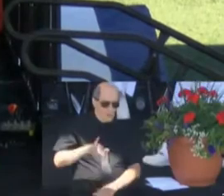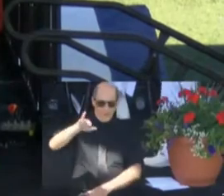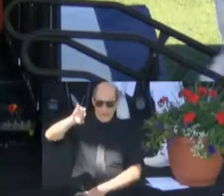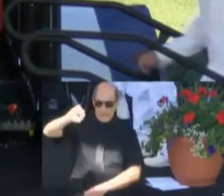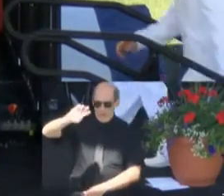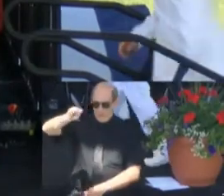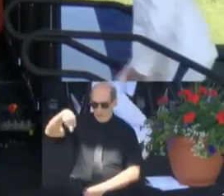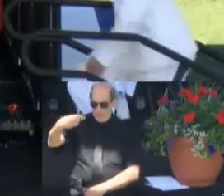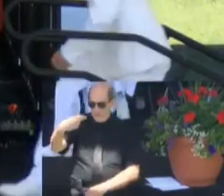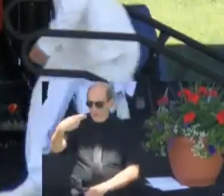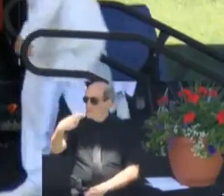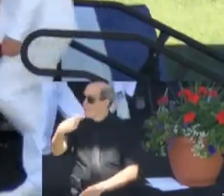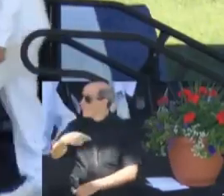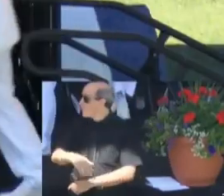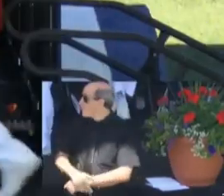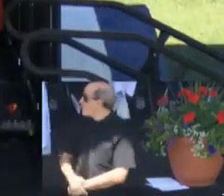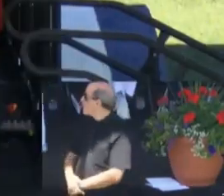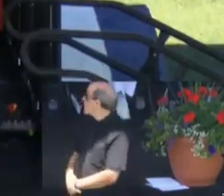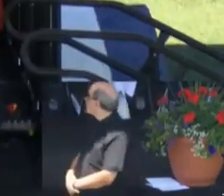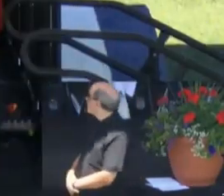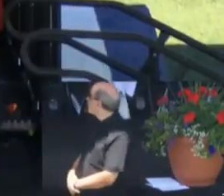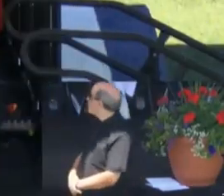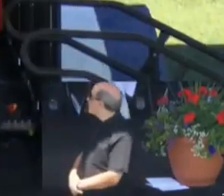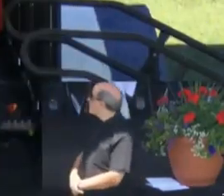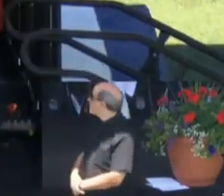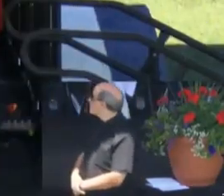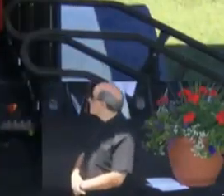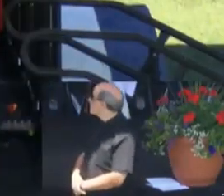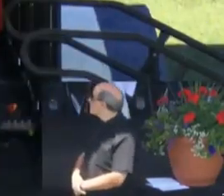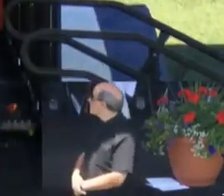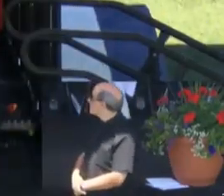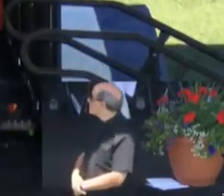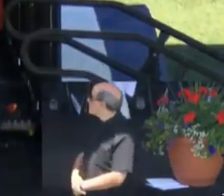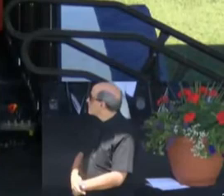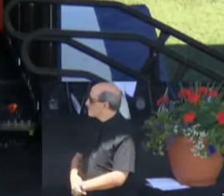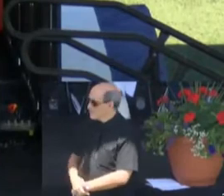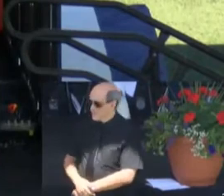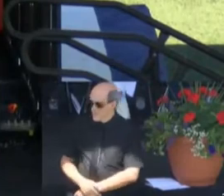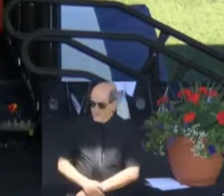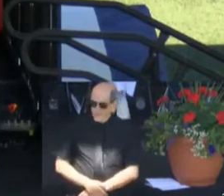Joseph Anthony Castellano, Jr.